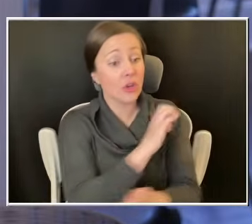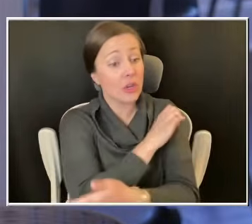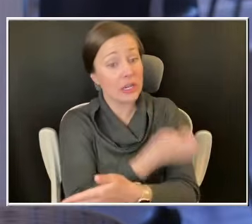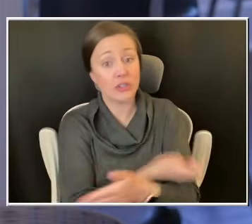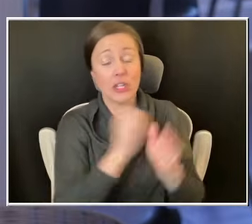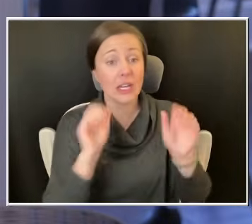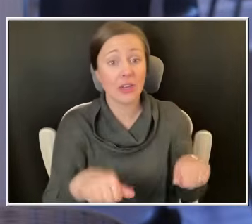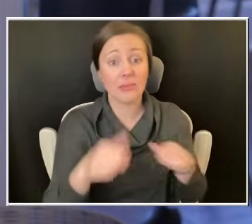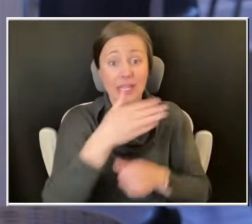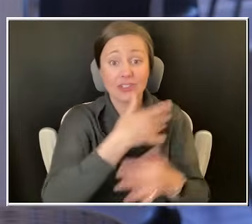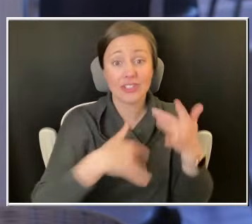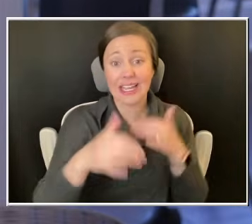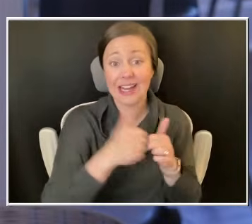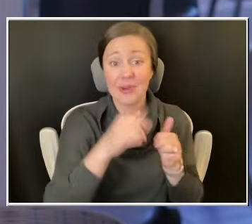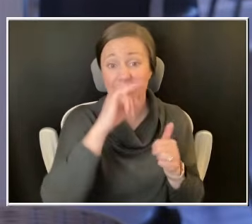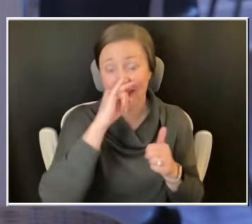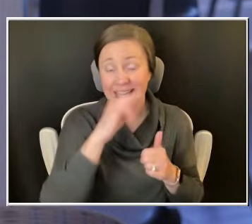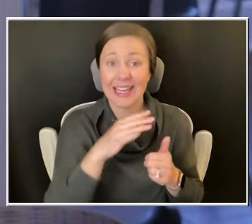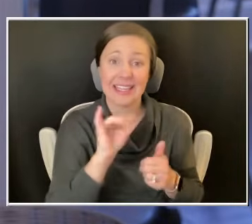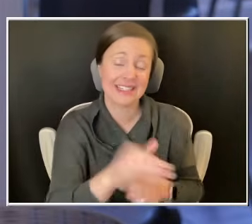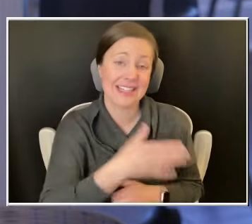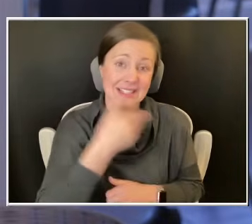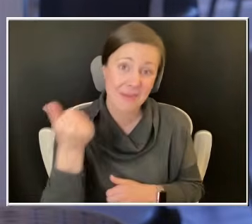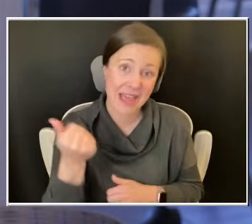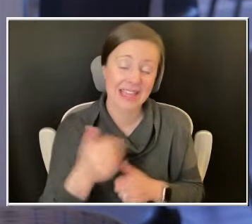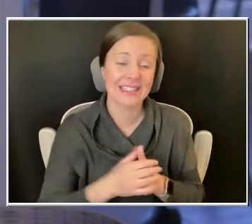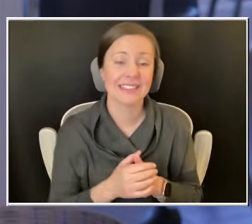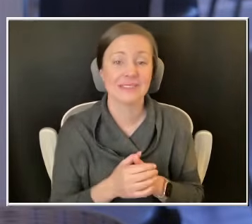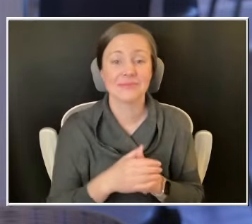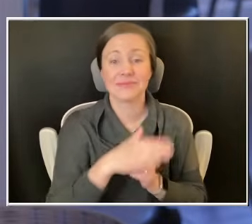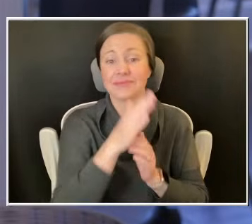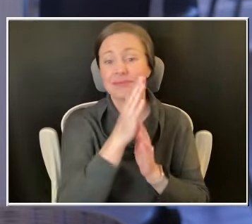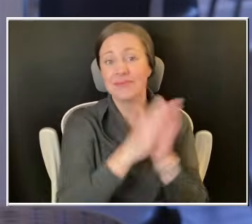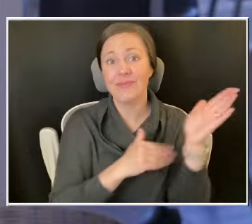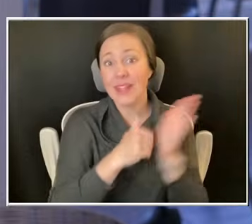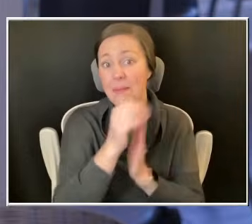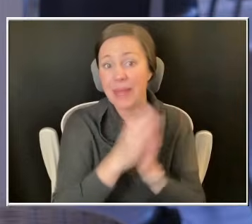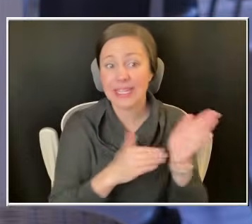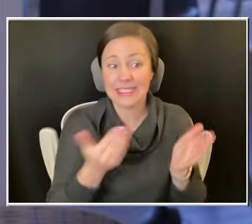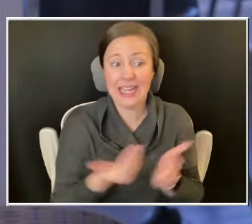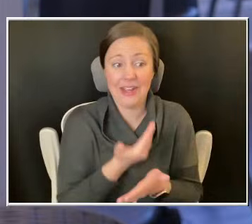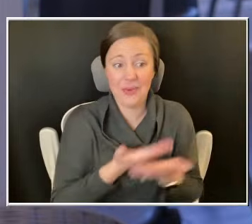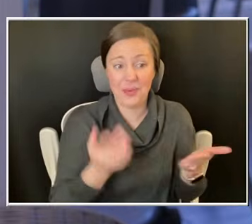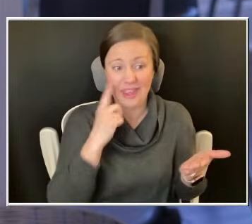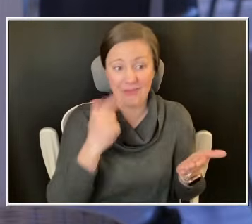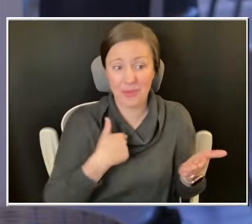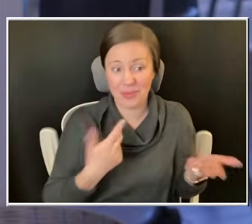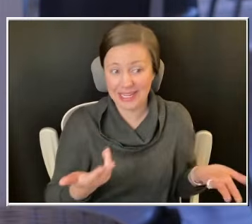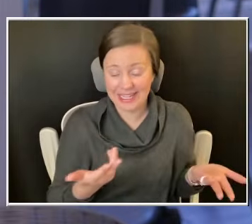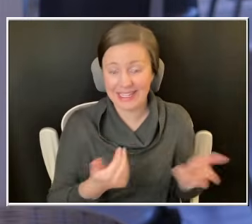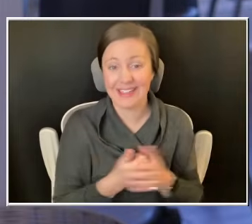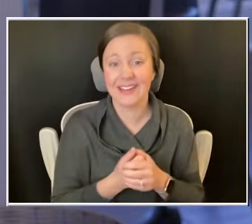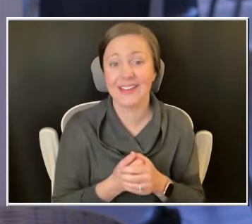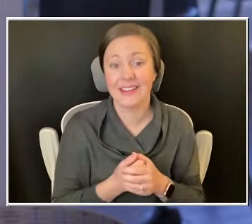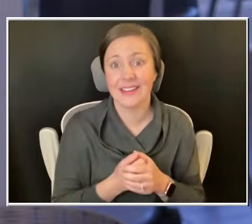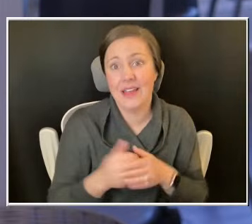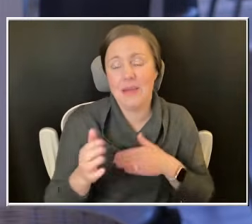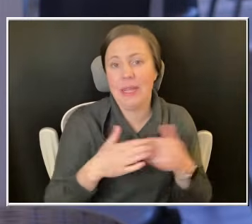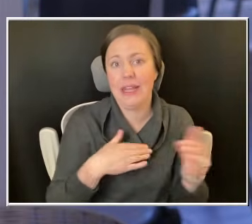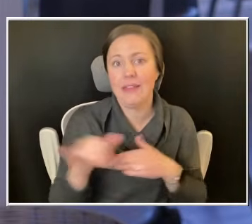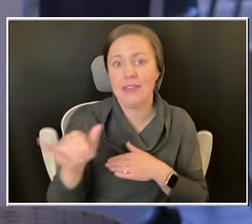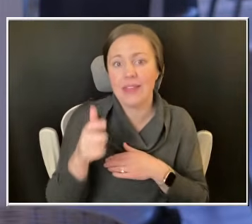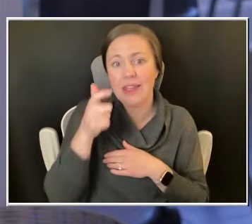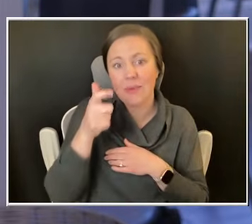with my kids. That's the best. Painting, which is a new thing for me. Even like watching The